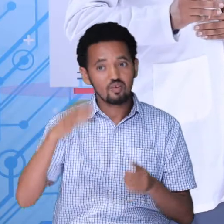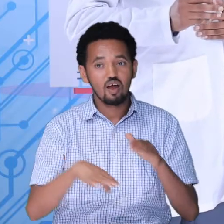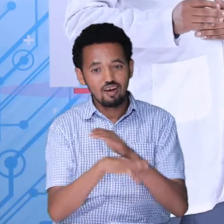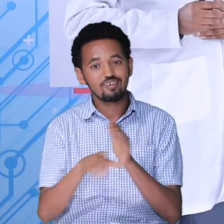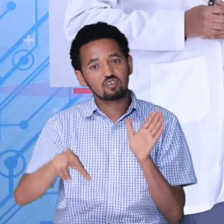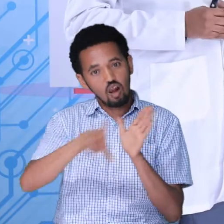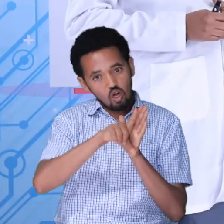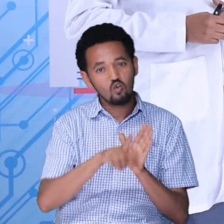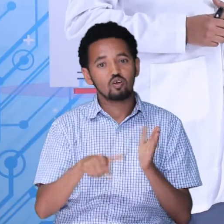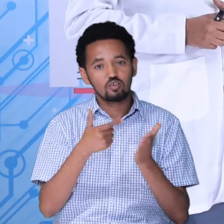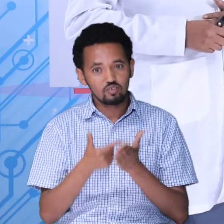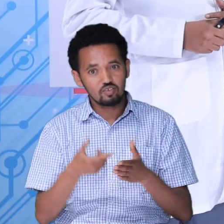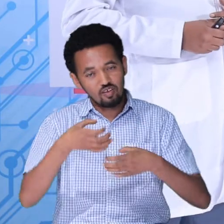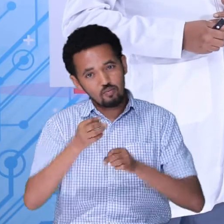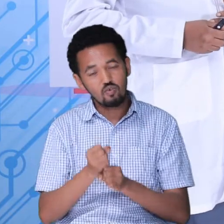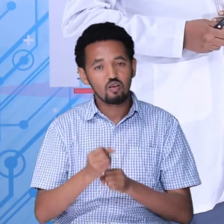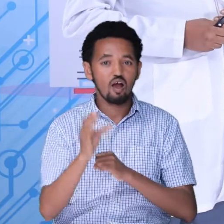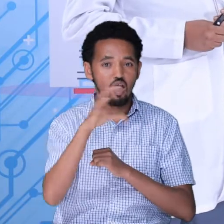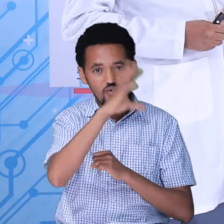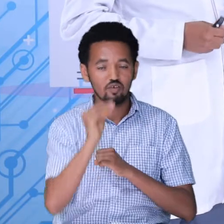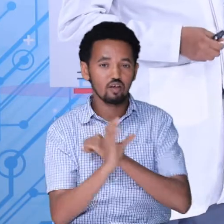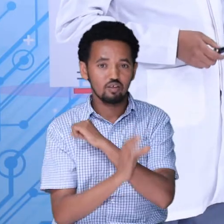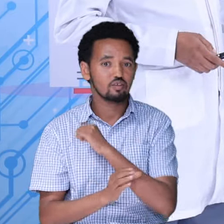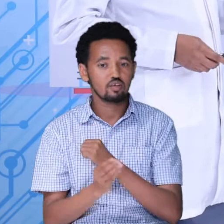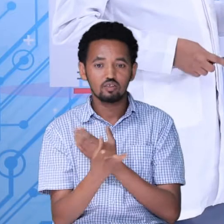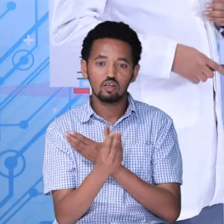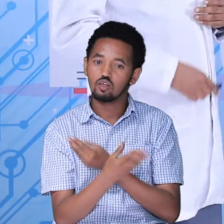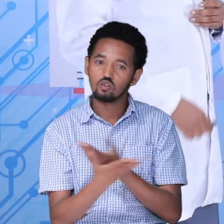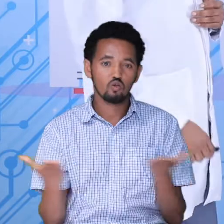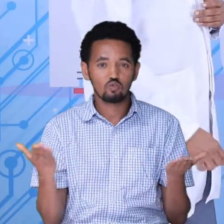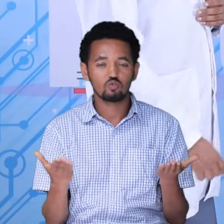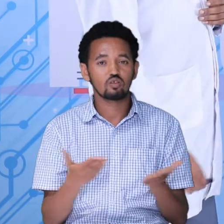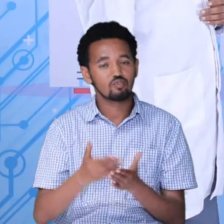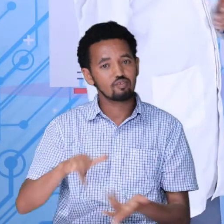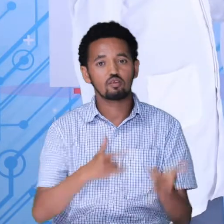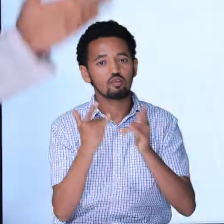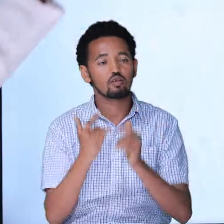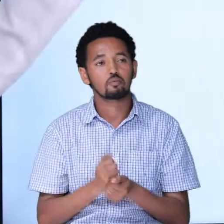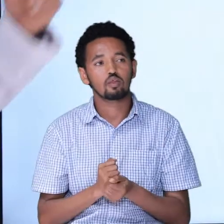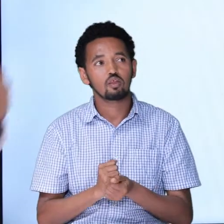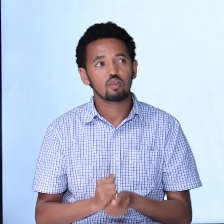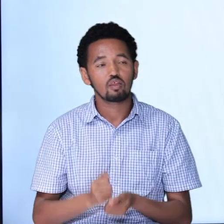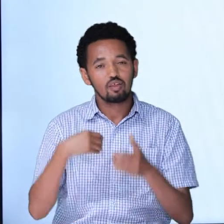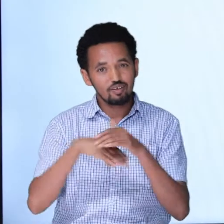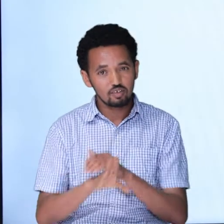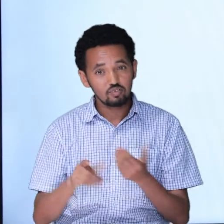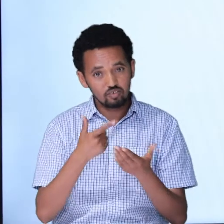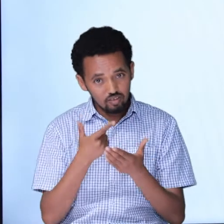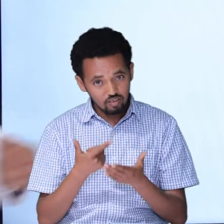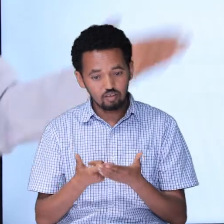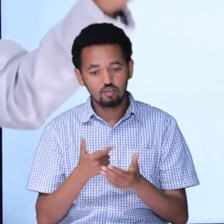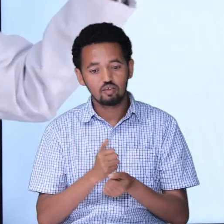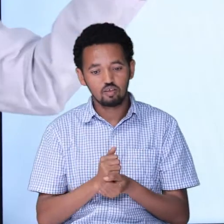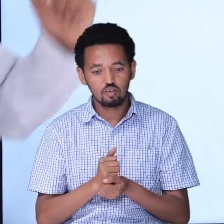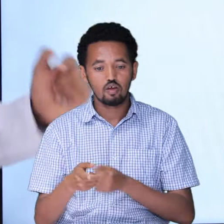law. But among African countries, there is no this type of system. In the pre-colonial period,